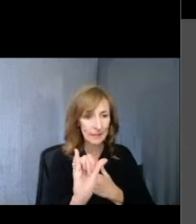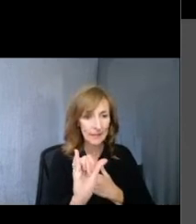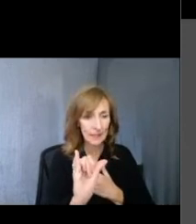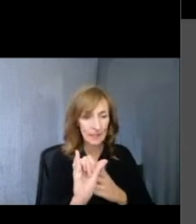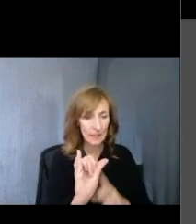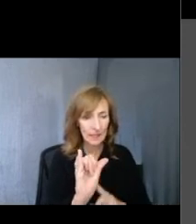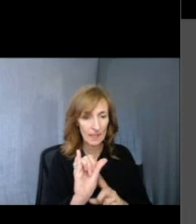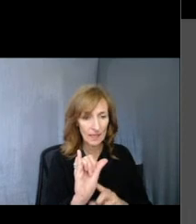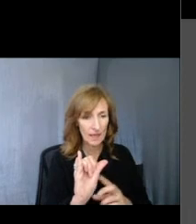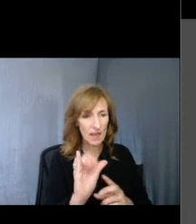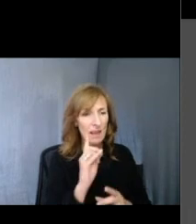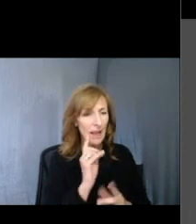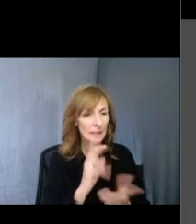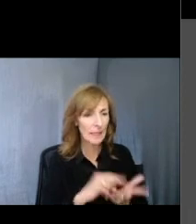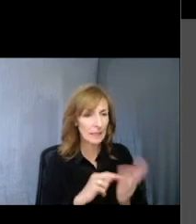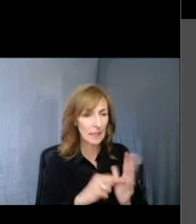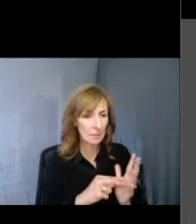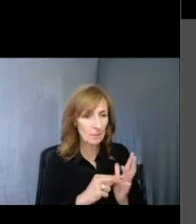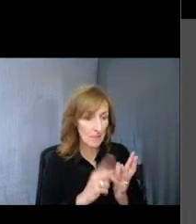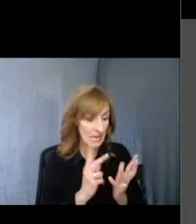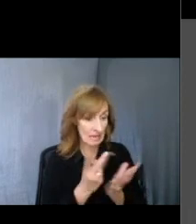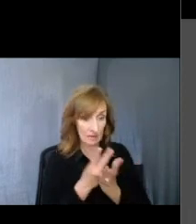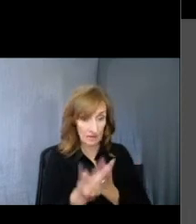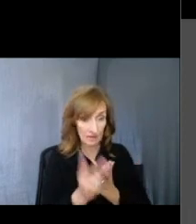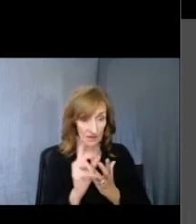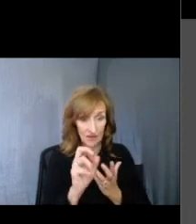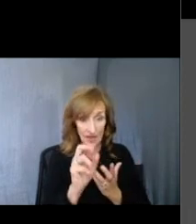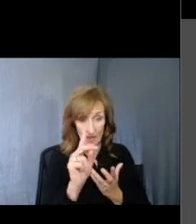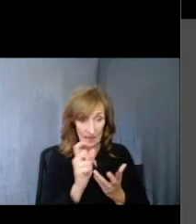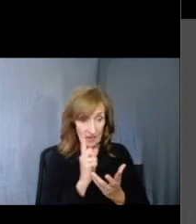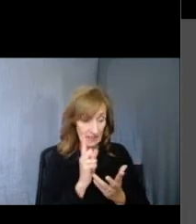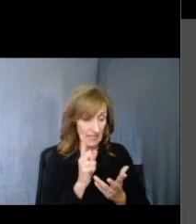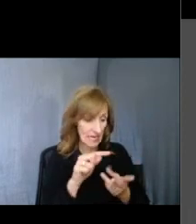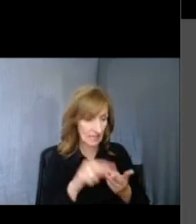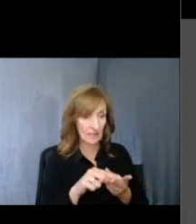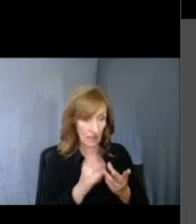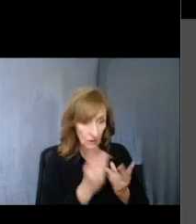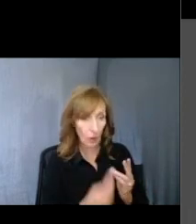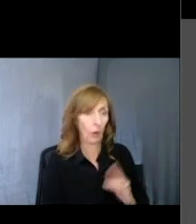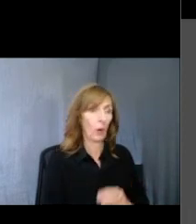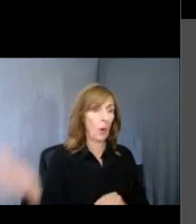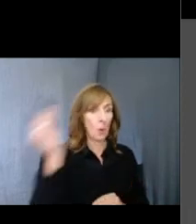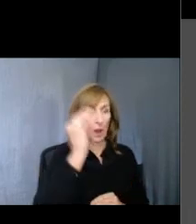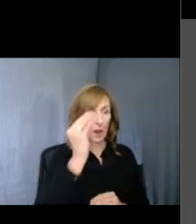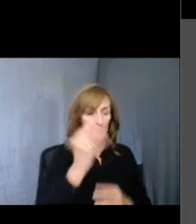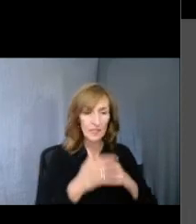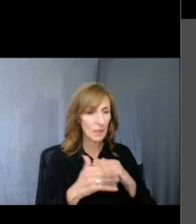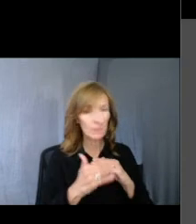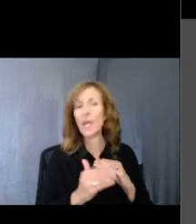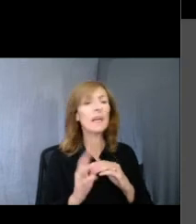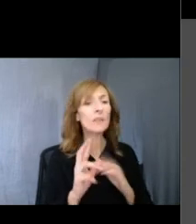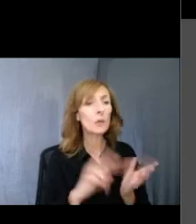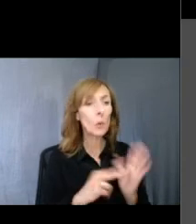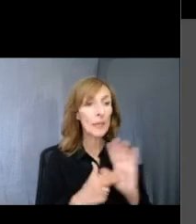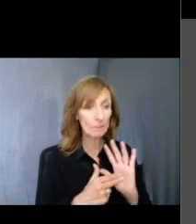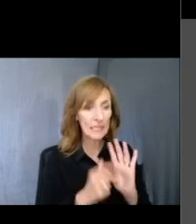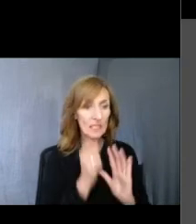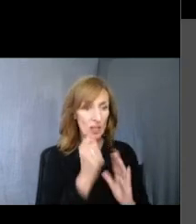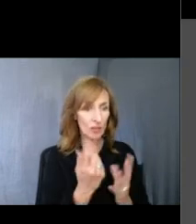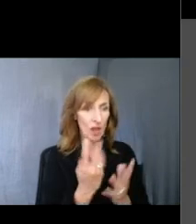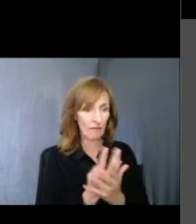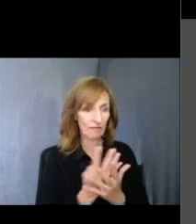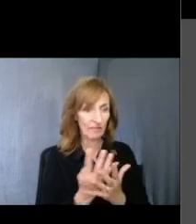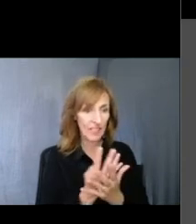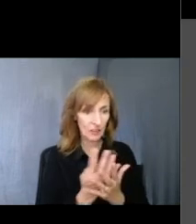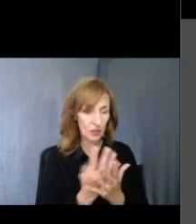these substances that then go up in the blood. These are just not being filtered and therefore are on the increase. So they're